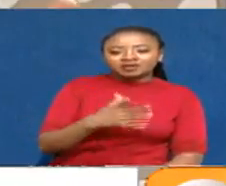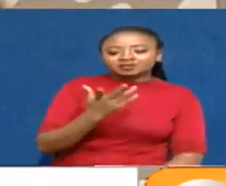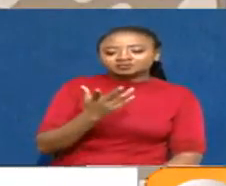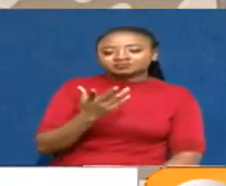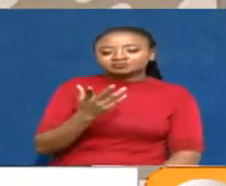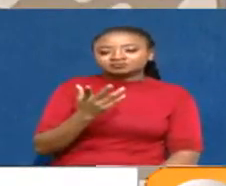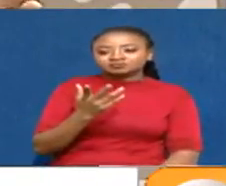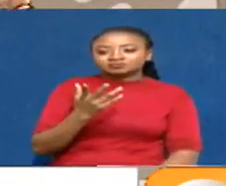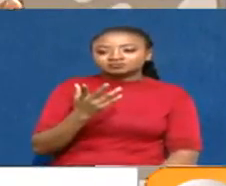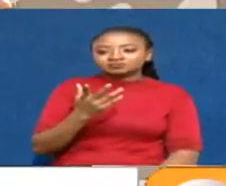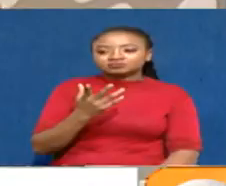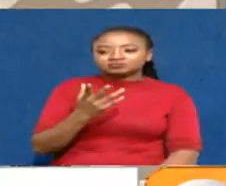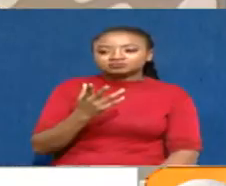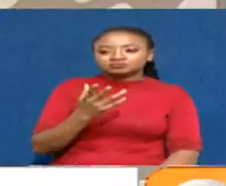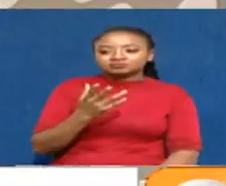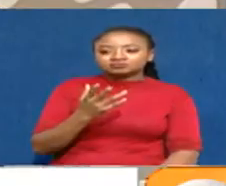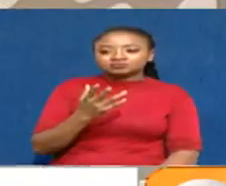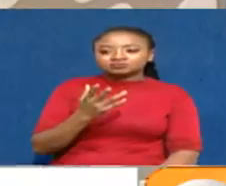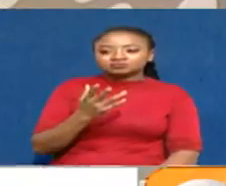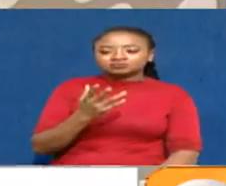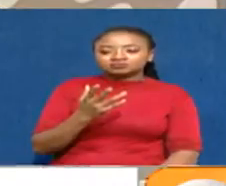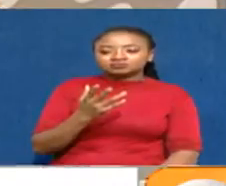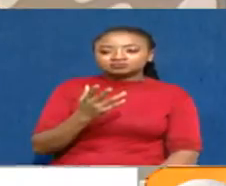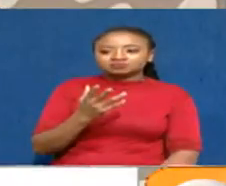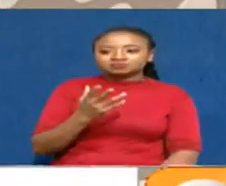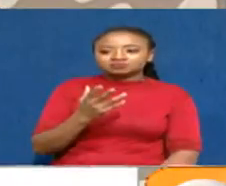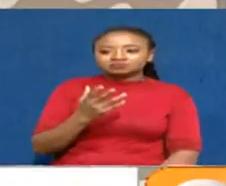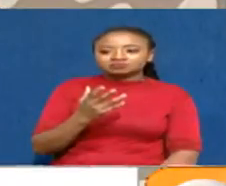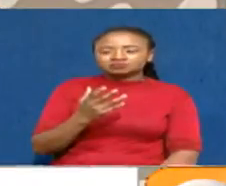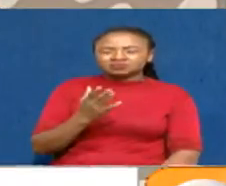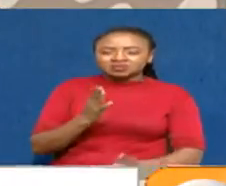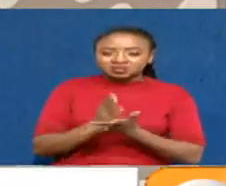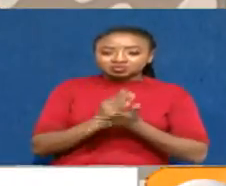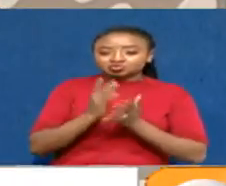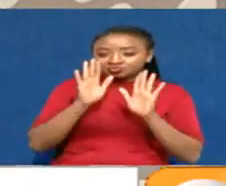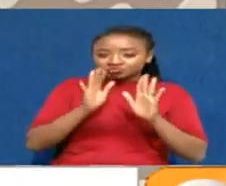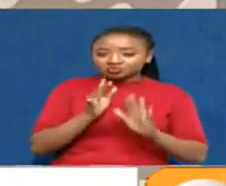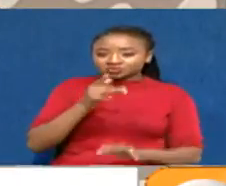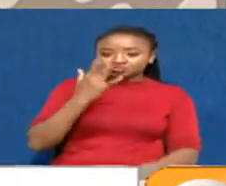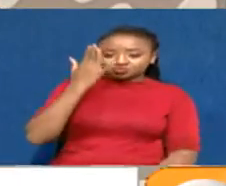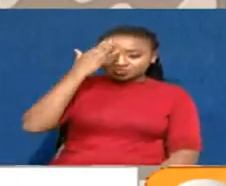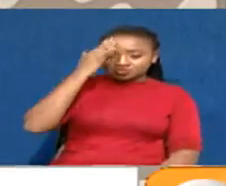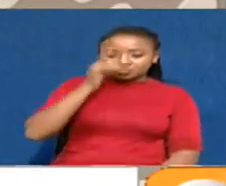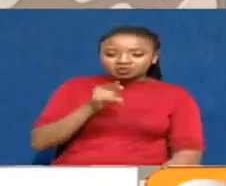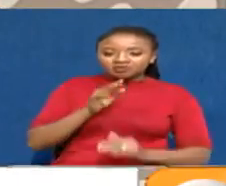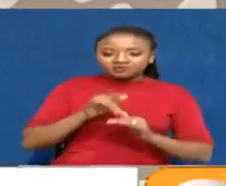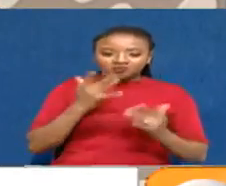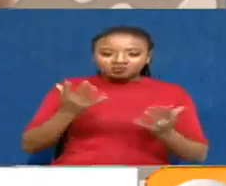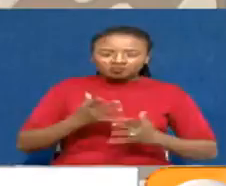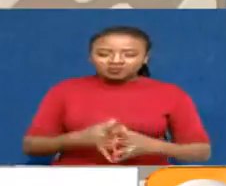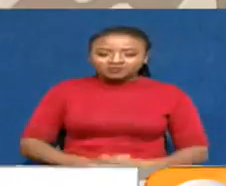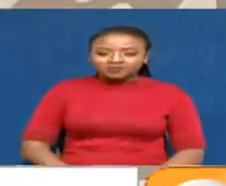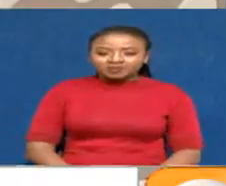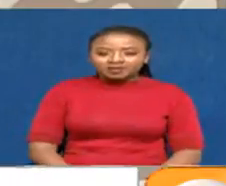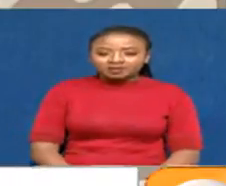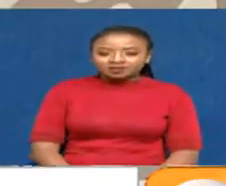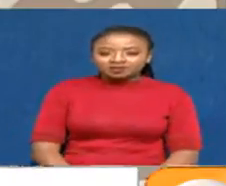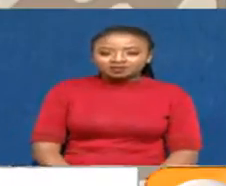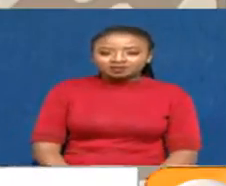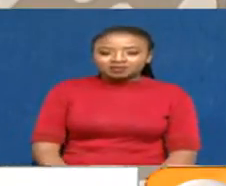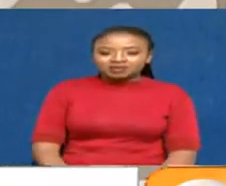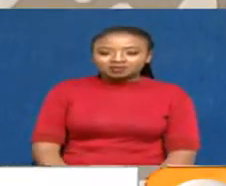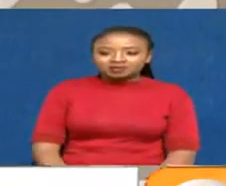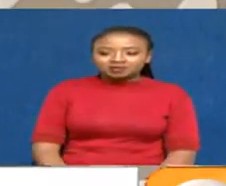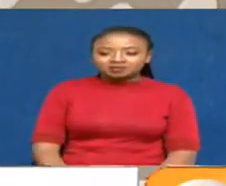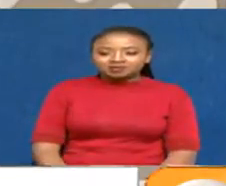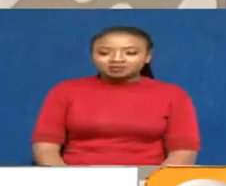auctioneer after following due process. And you will be knowing someone is coming for me. Yeah. Yes, and that is, we are Kenyans. We are not running